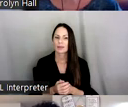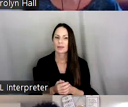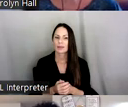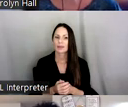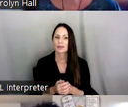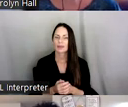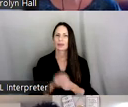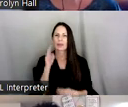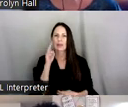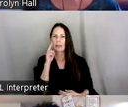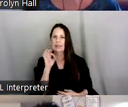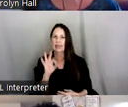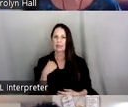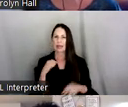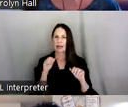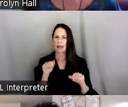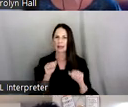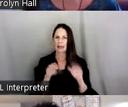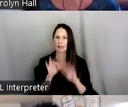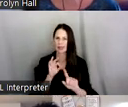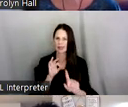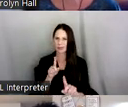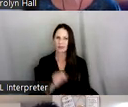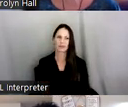let me see if I can find it real quick.